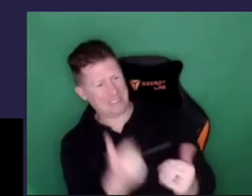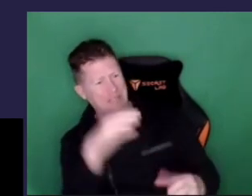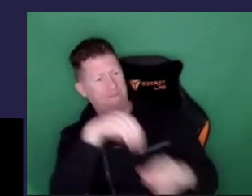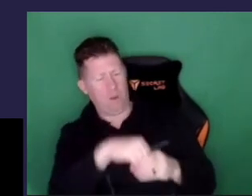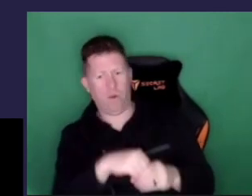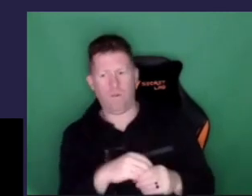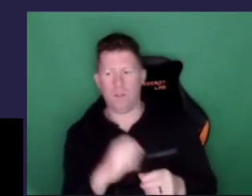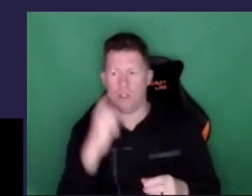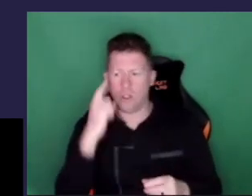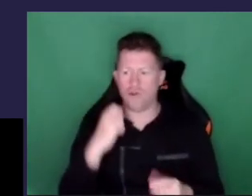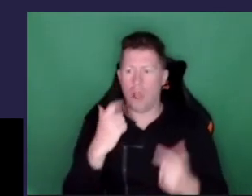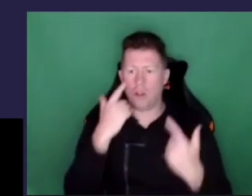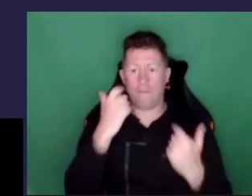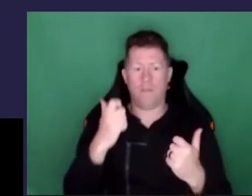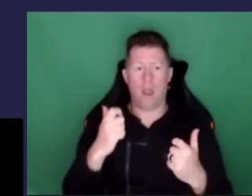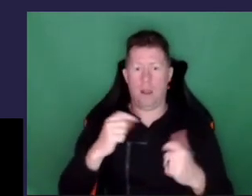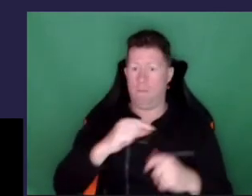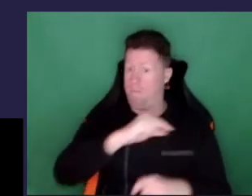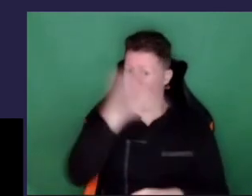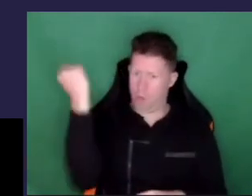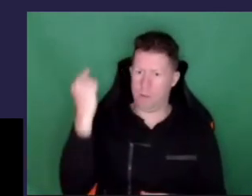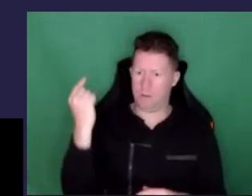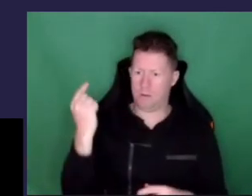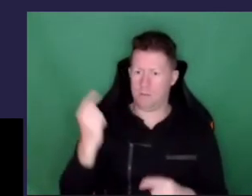slide, please.